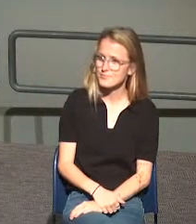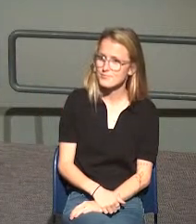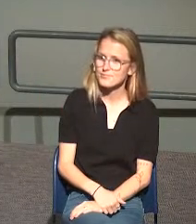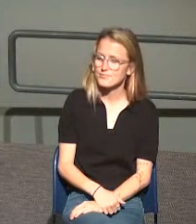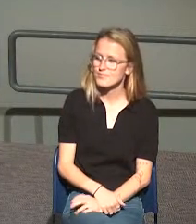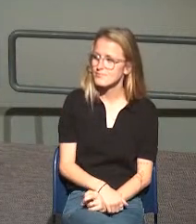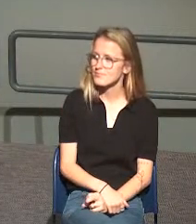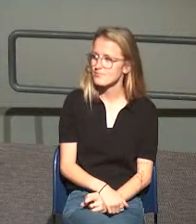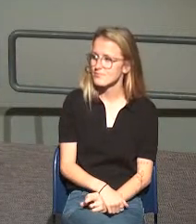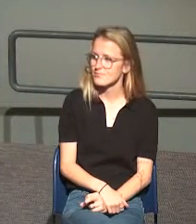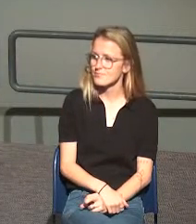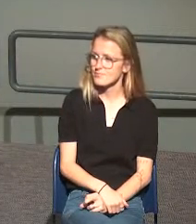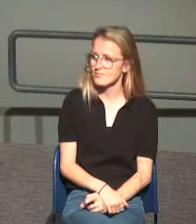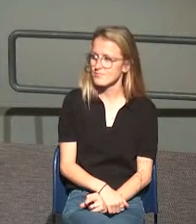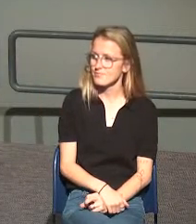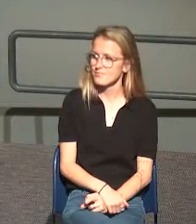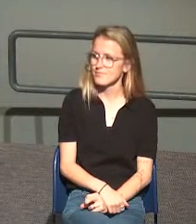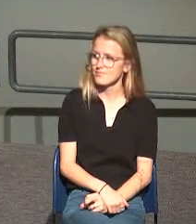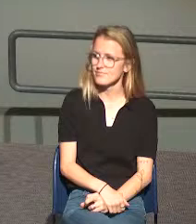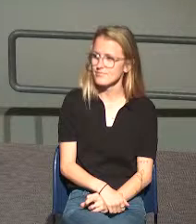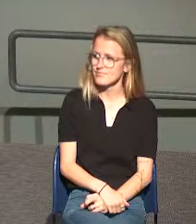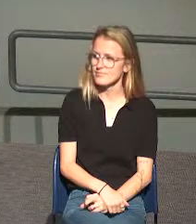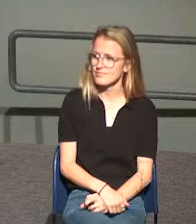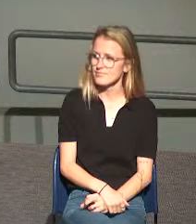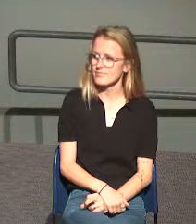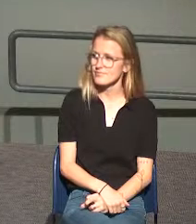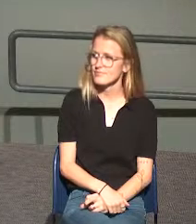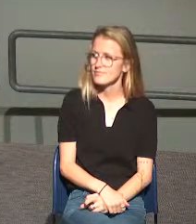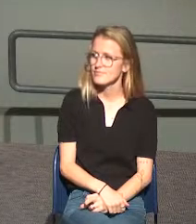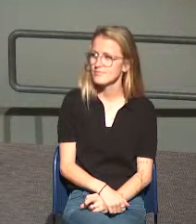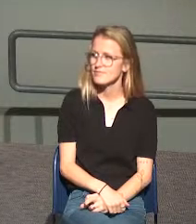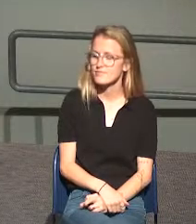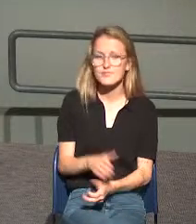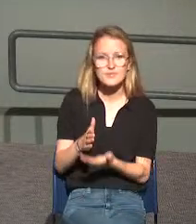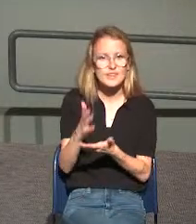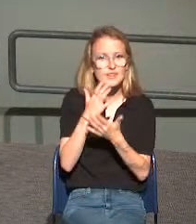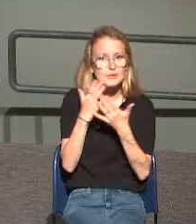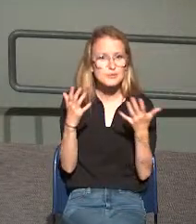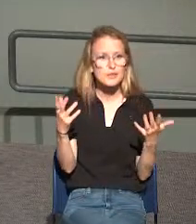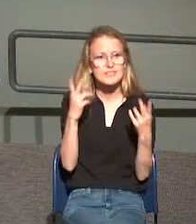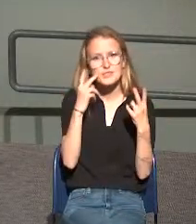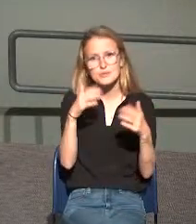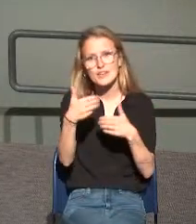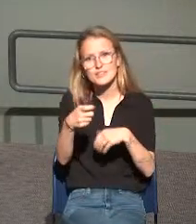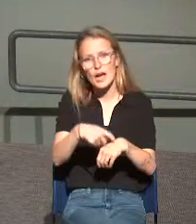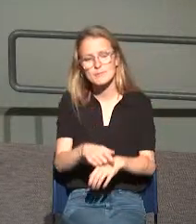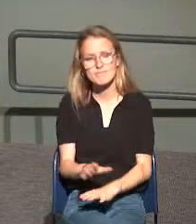All right, thank you all. We'll see you next time.